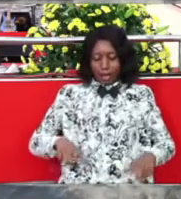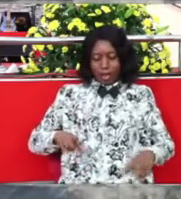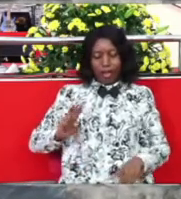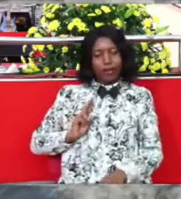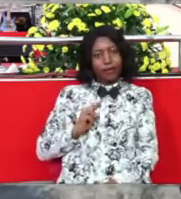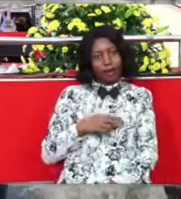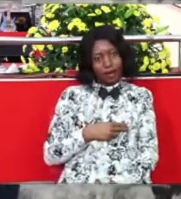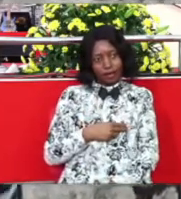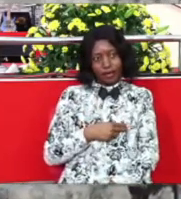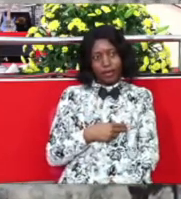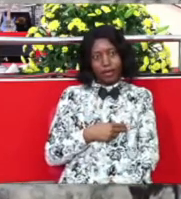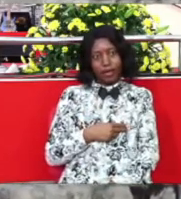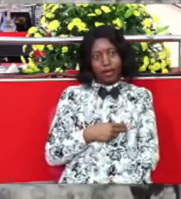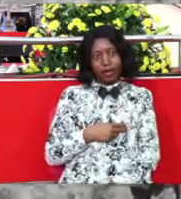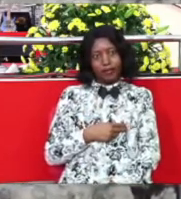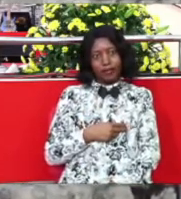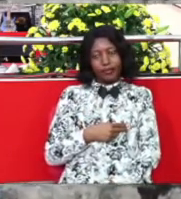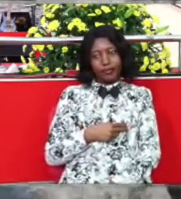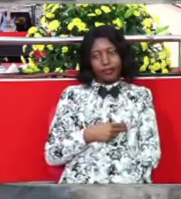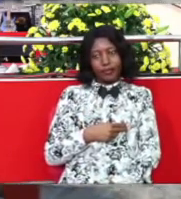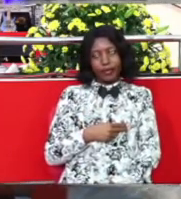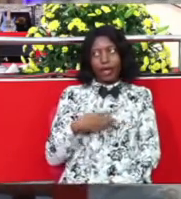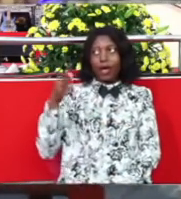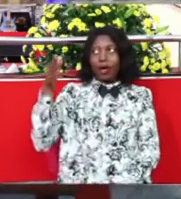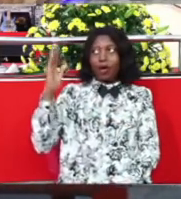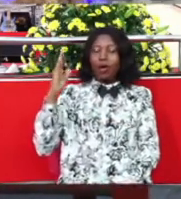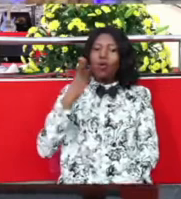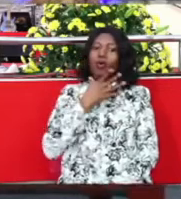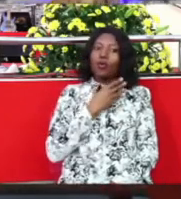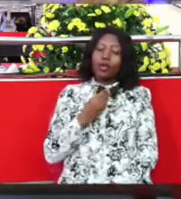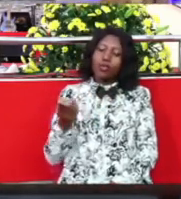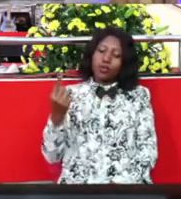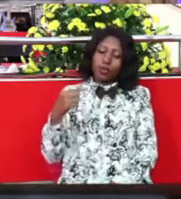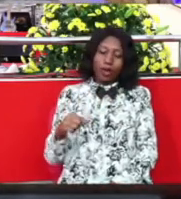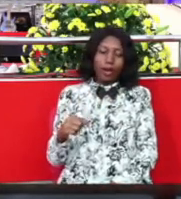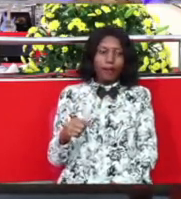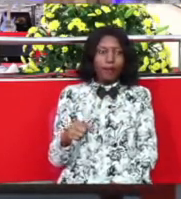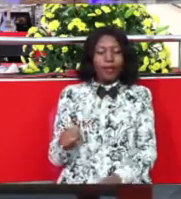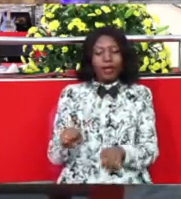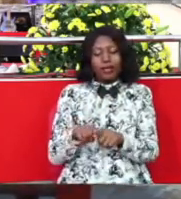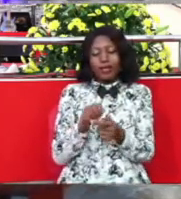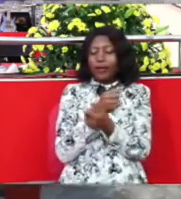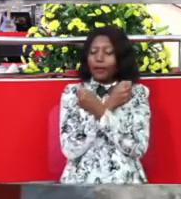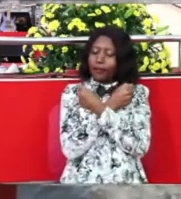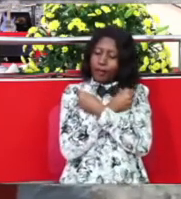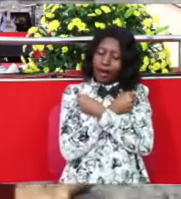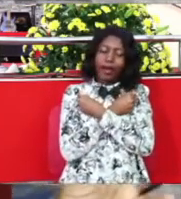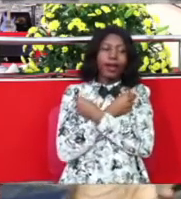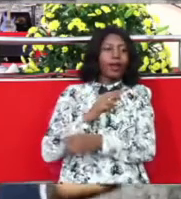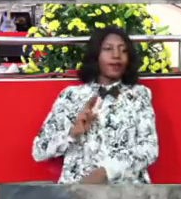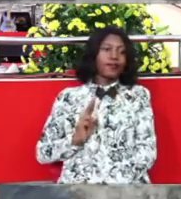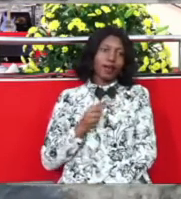yetu. He wants to come to a place where he can love on us. Anataka kuja mahali ambapo anaweza